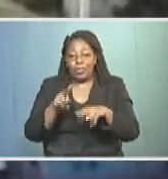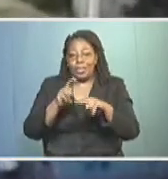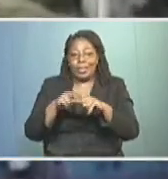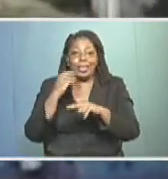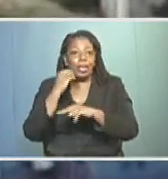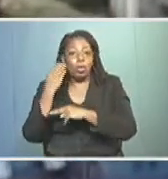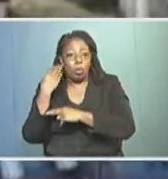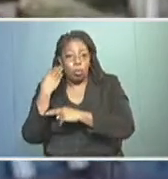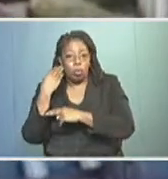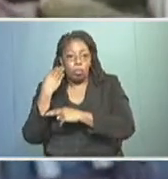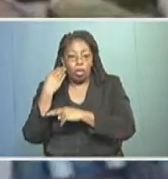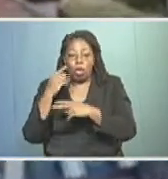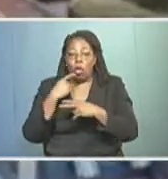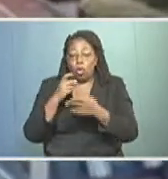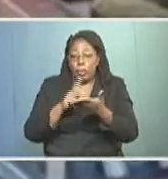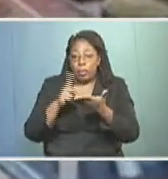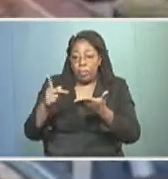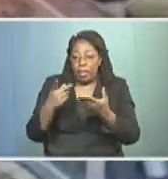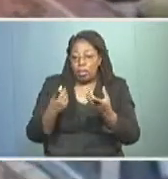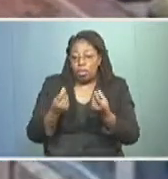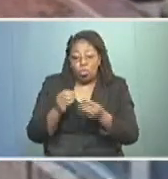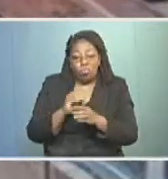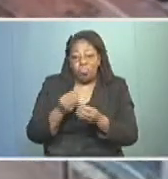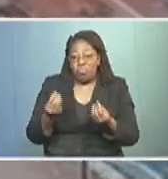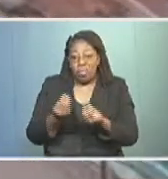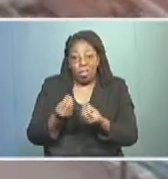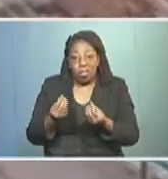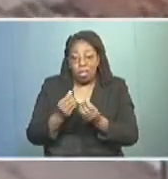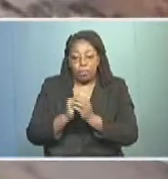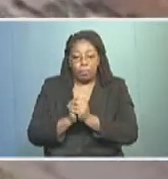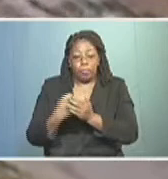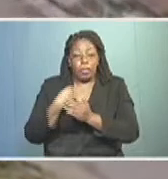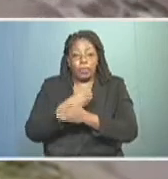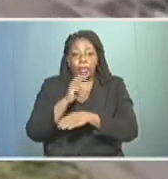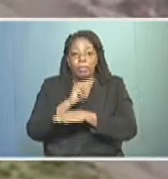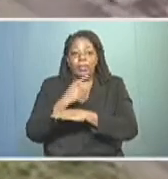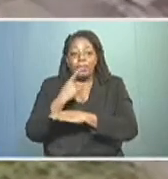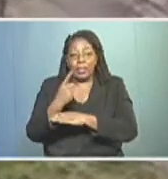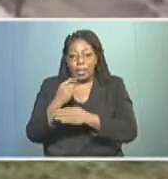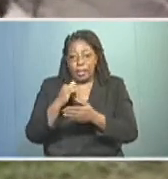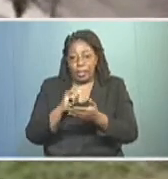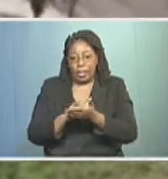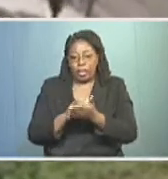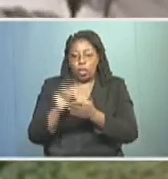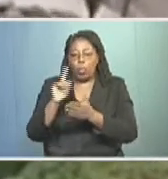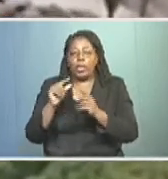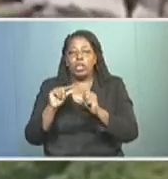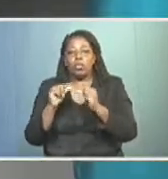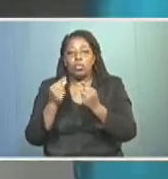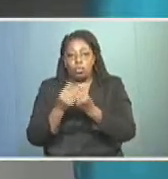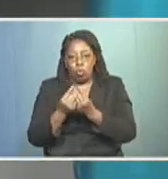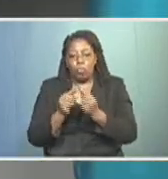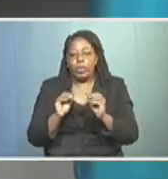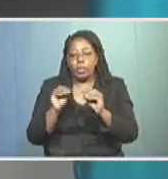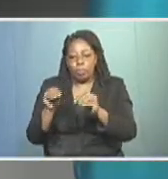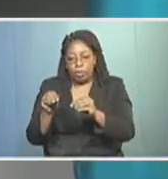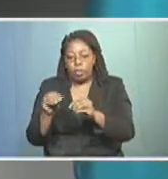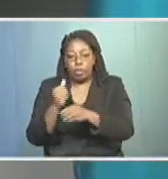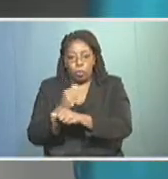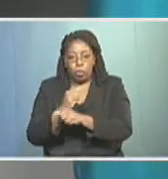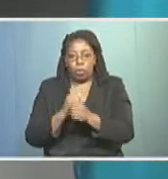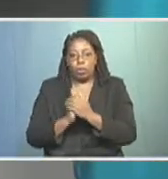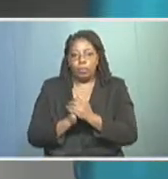at home, yet being paid to do nothing, the State Minister says they're looking to see where this group can be placed. In